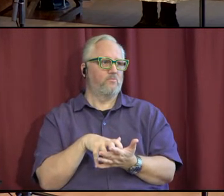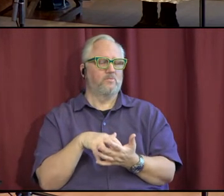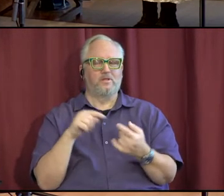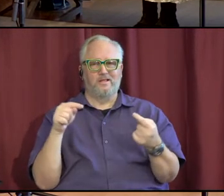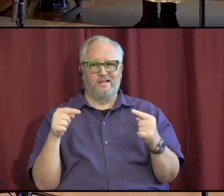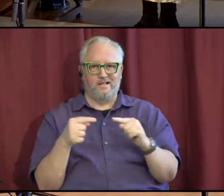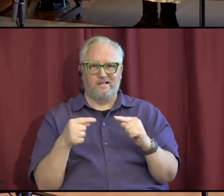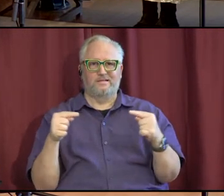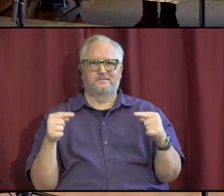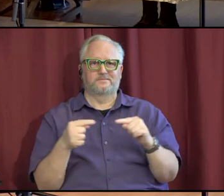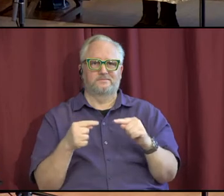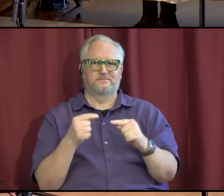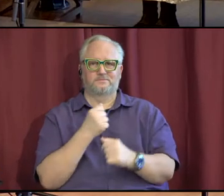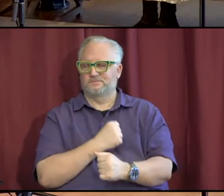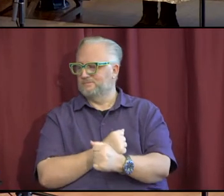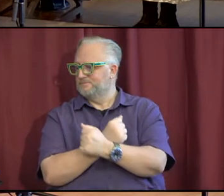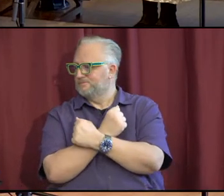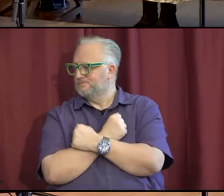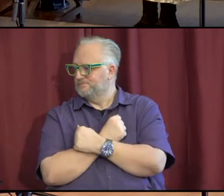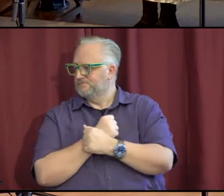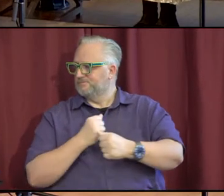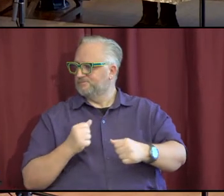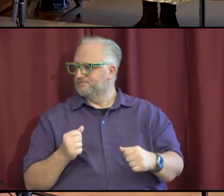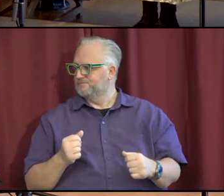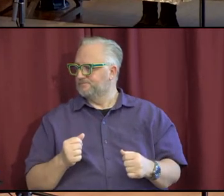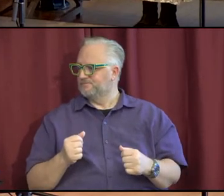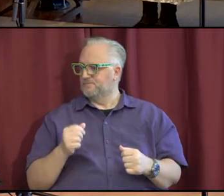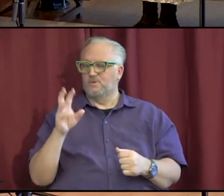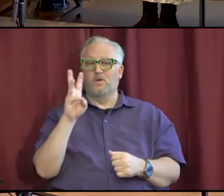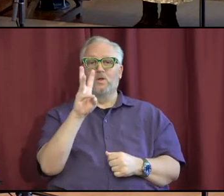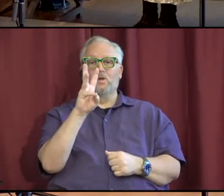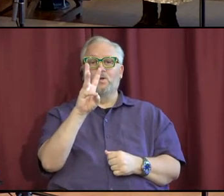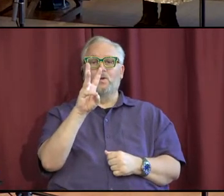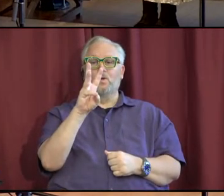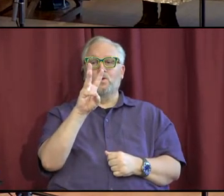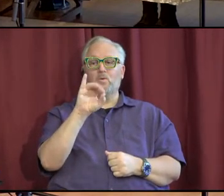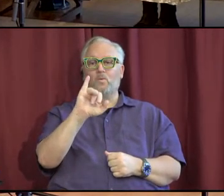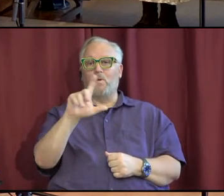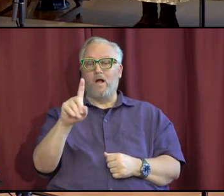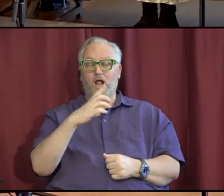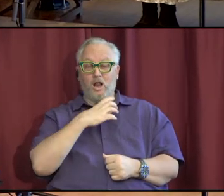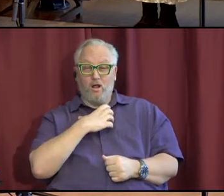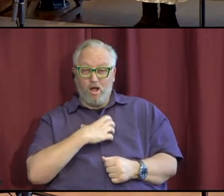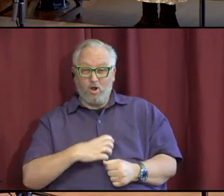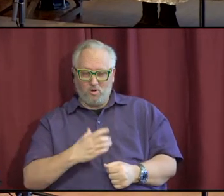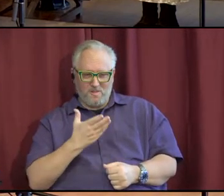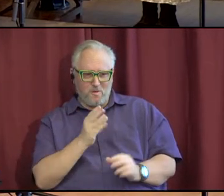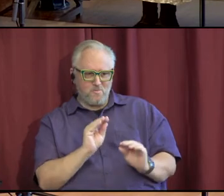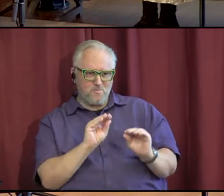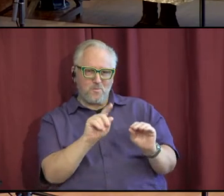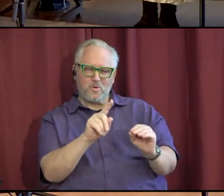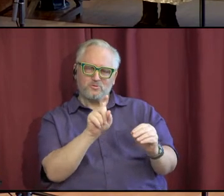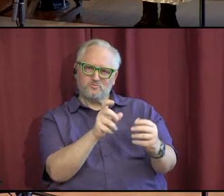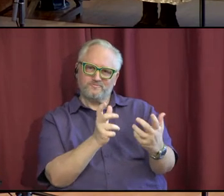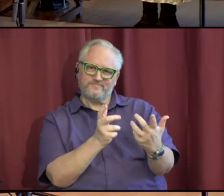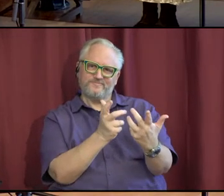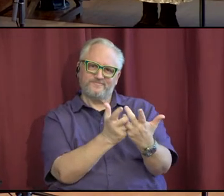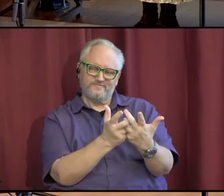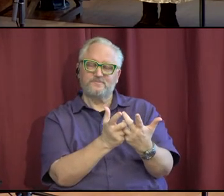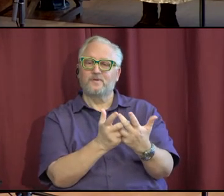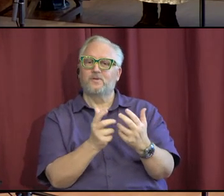aching love. Put the wild hunger where it belongs, within the act